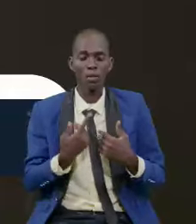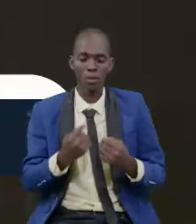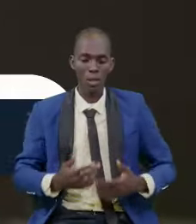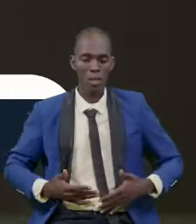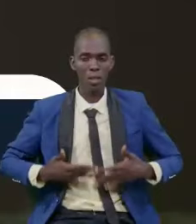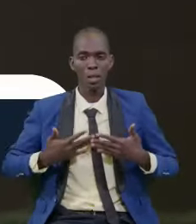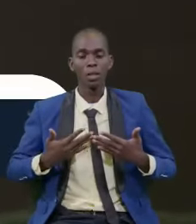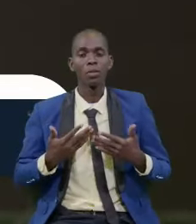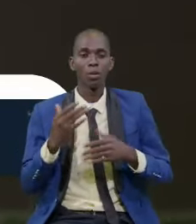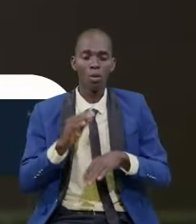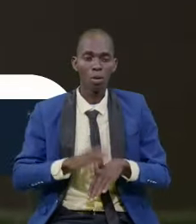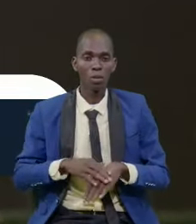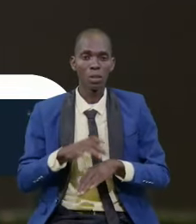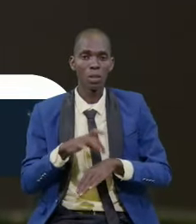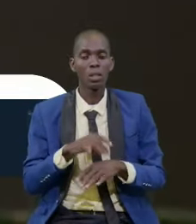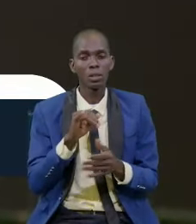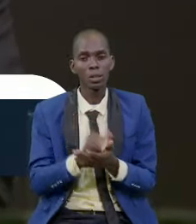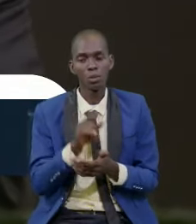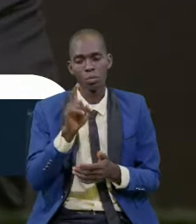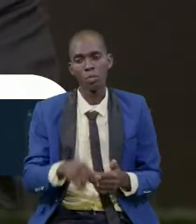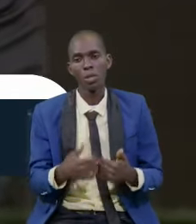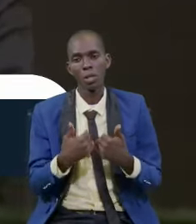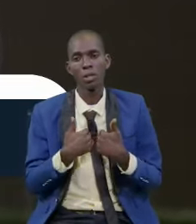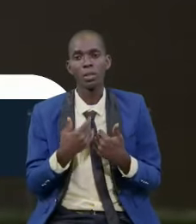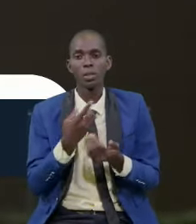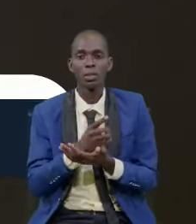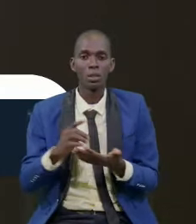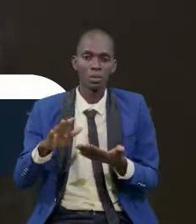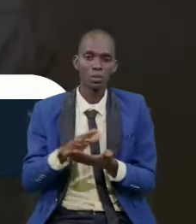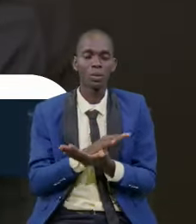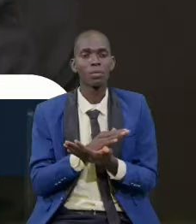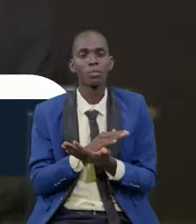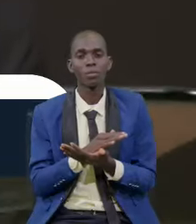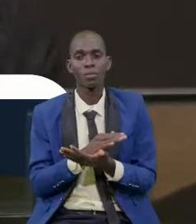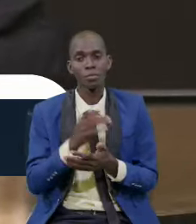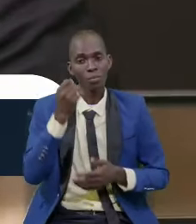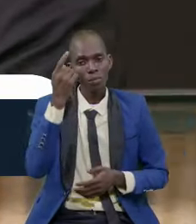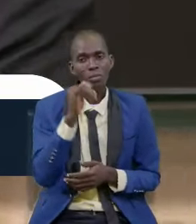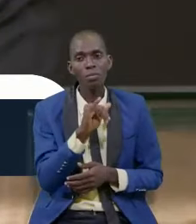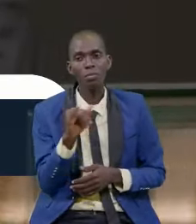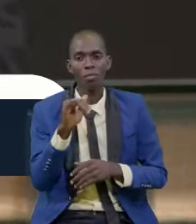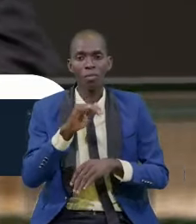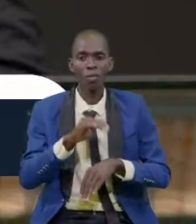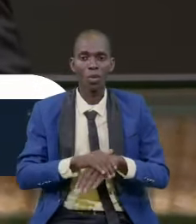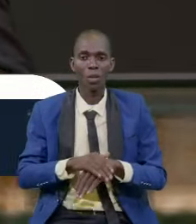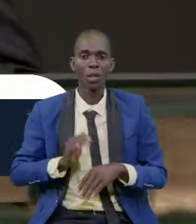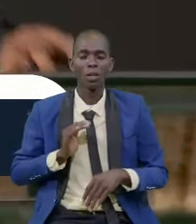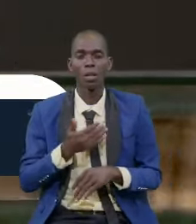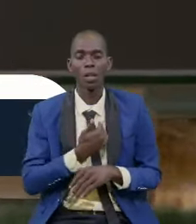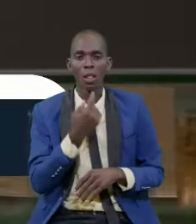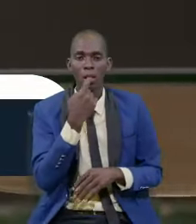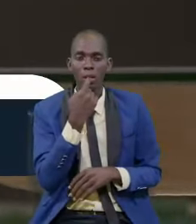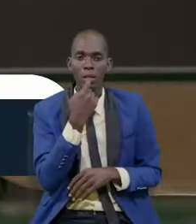on high that we need to have. Divine searchlight on